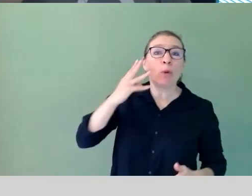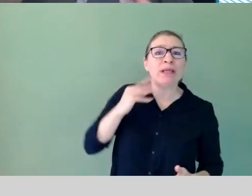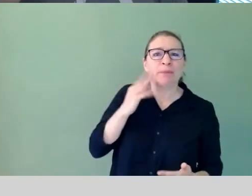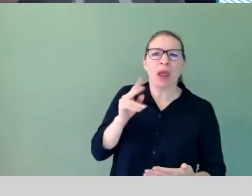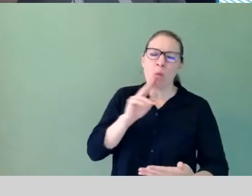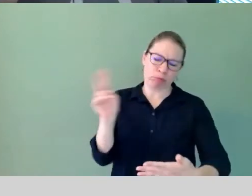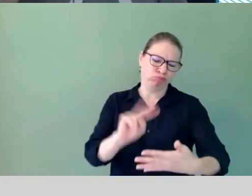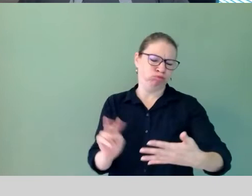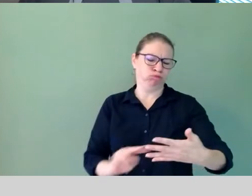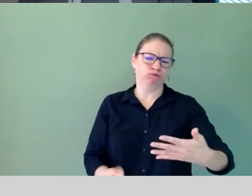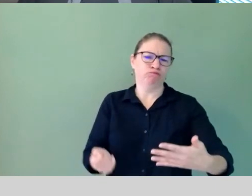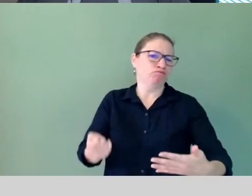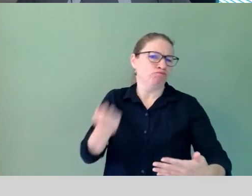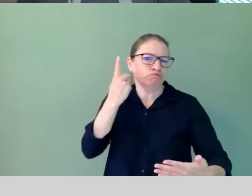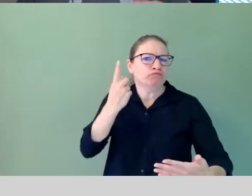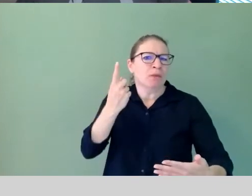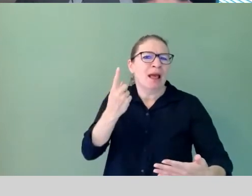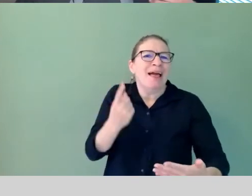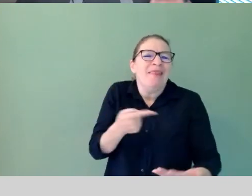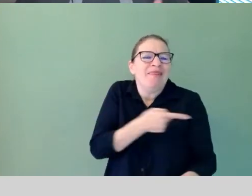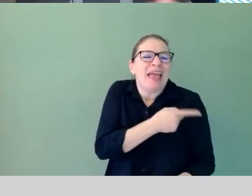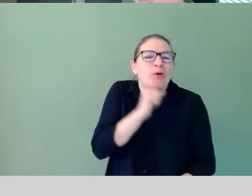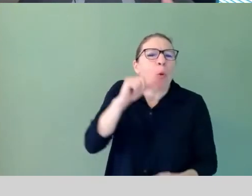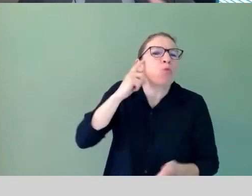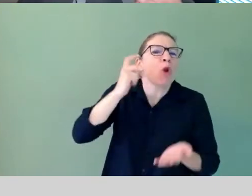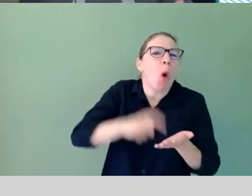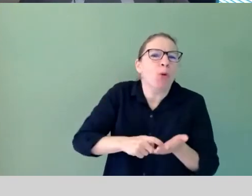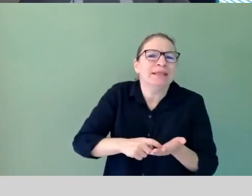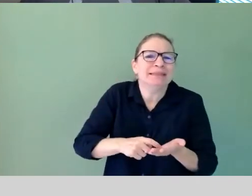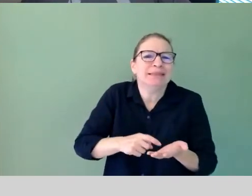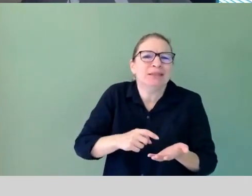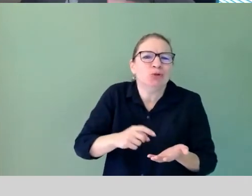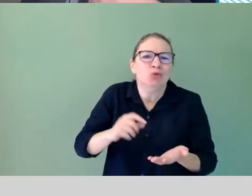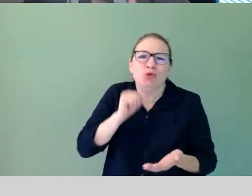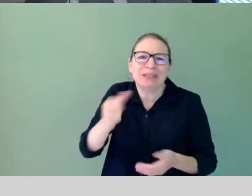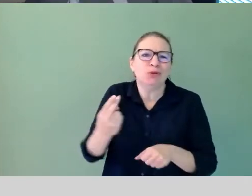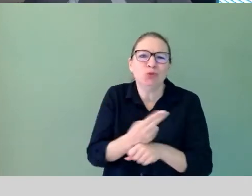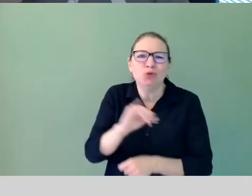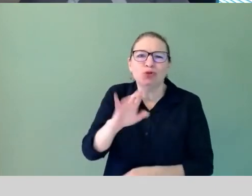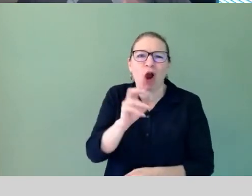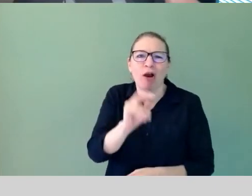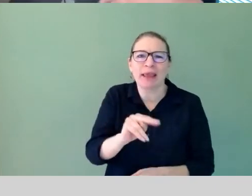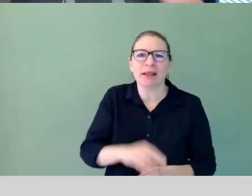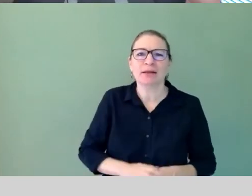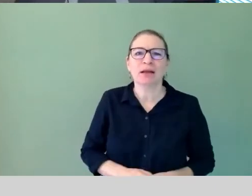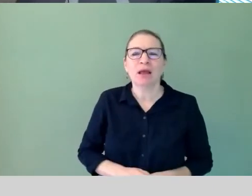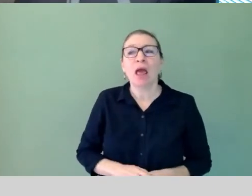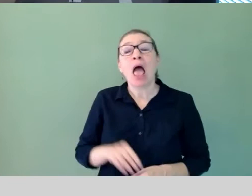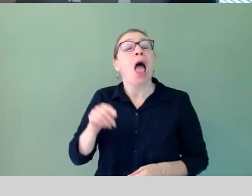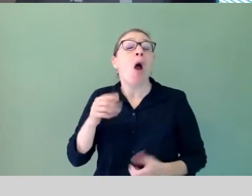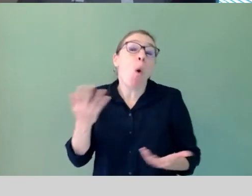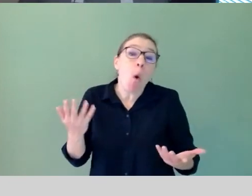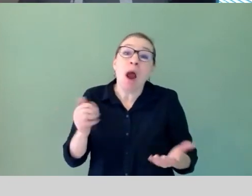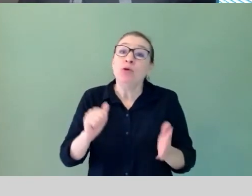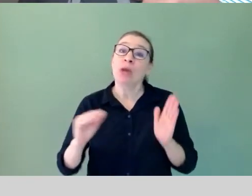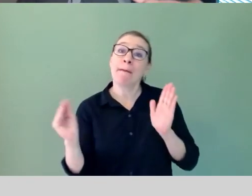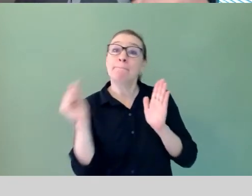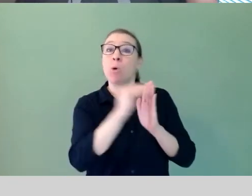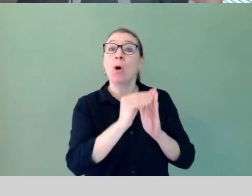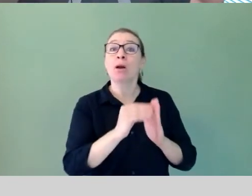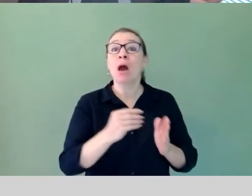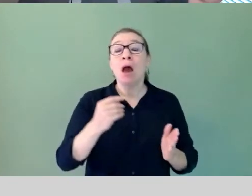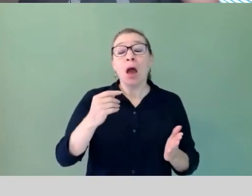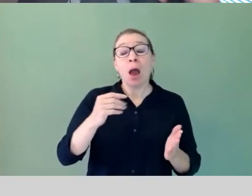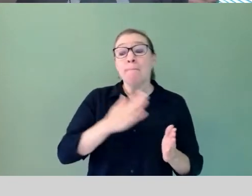missing. You can also have a statement stating who your documentation is for. This is very common. It's like, this tutorial is for